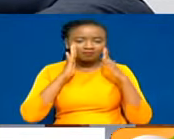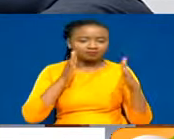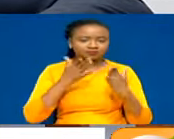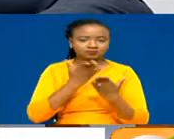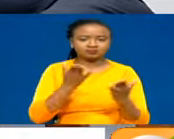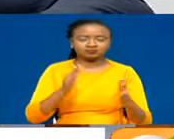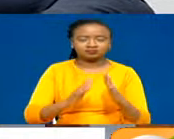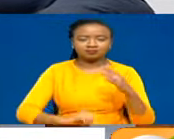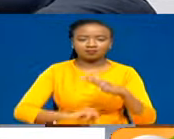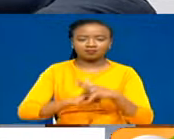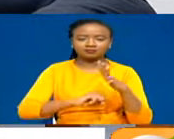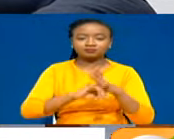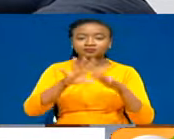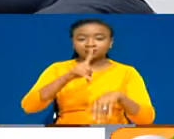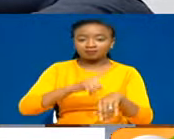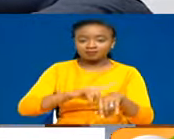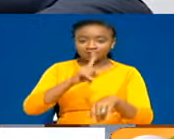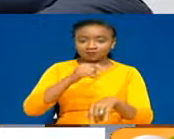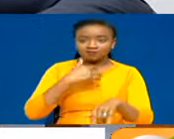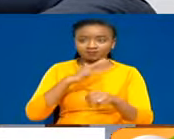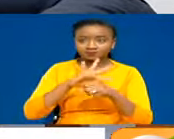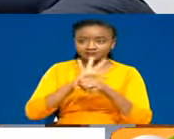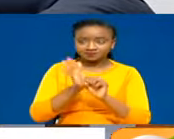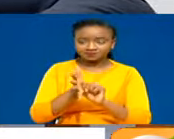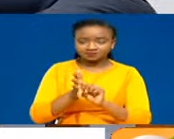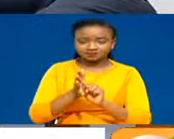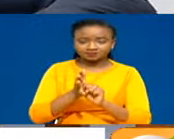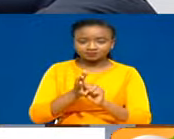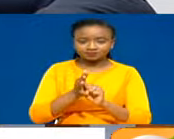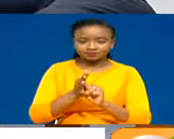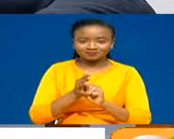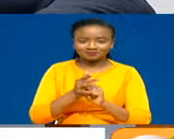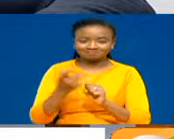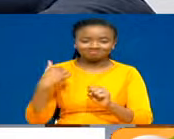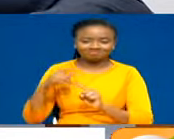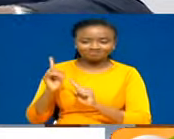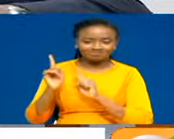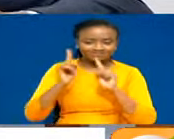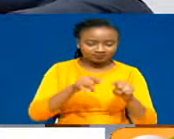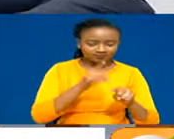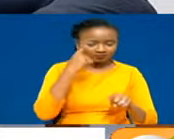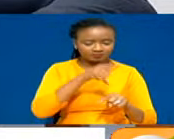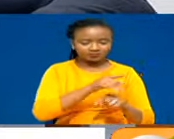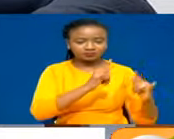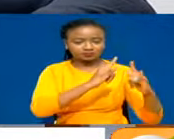building. During COVID, couldn't come to do the camps